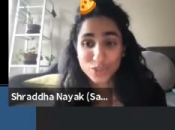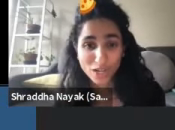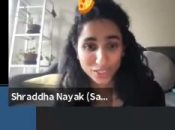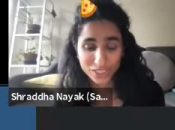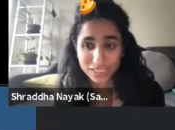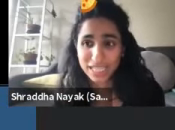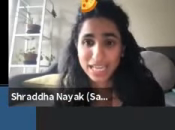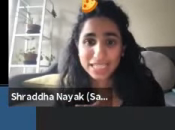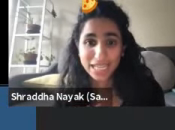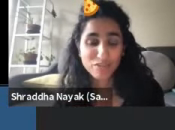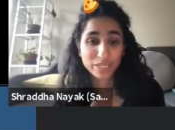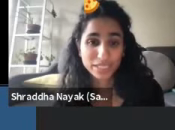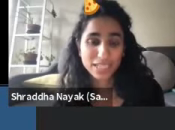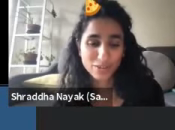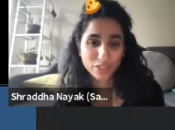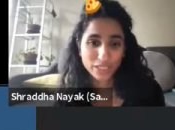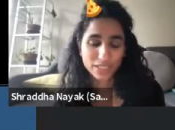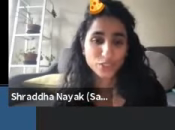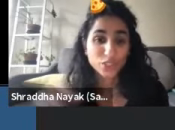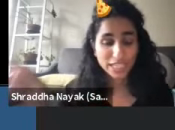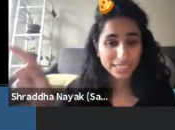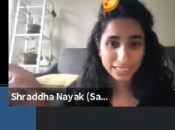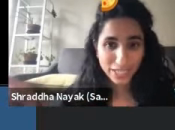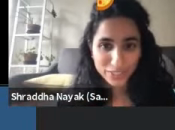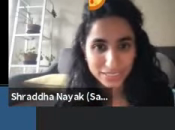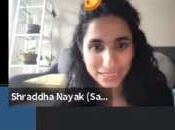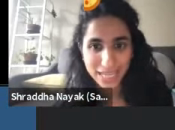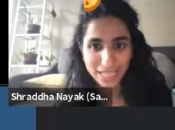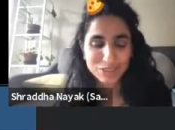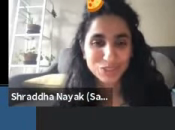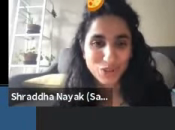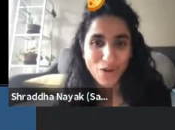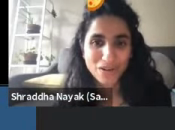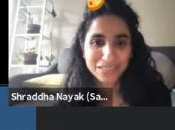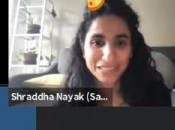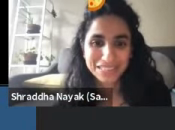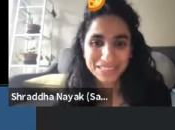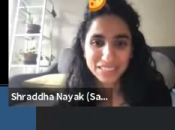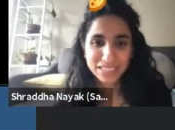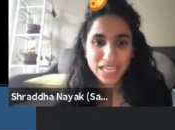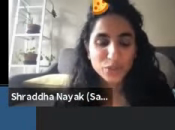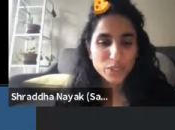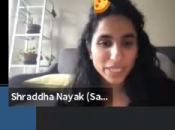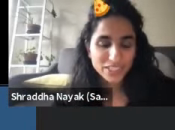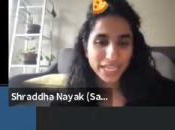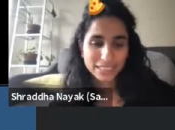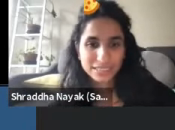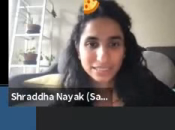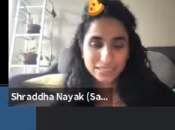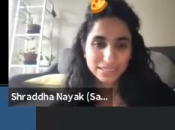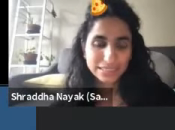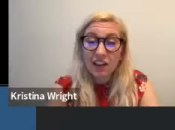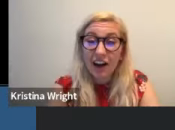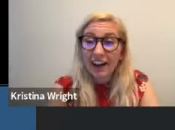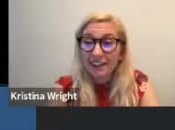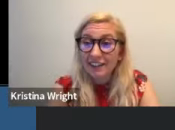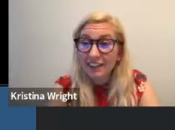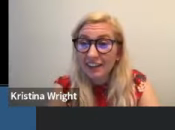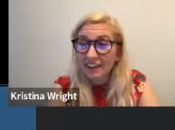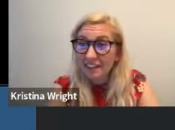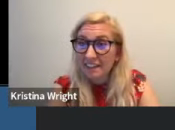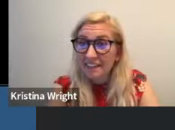177,000 structures that have been discovered. So just like that keratin that you saw earlier. Are you amazed yet? That's a